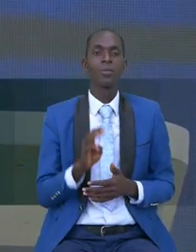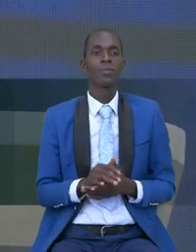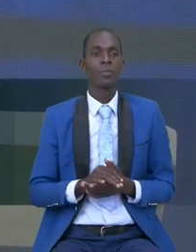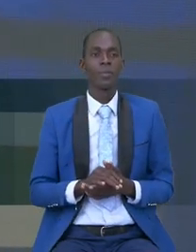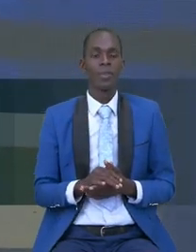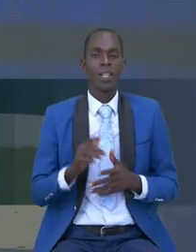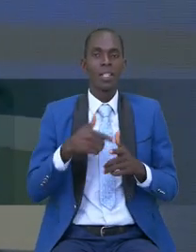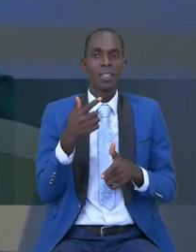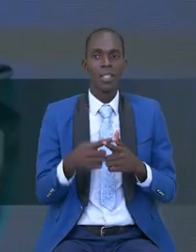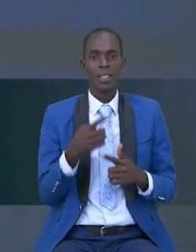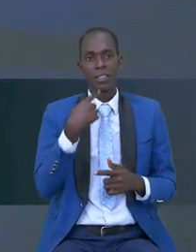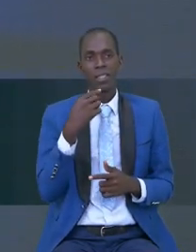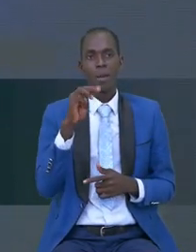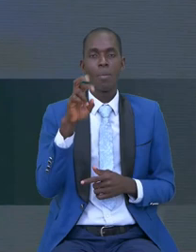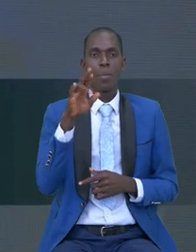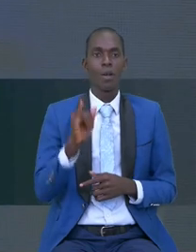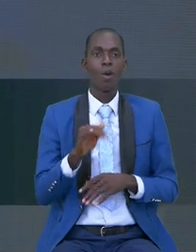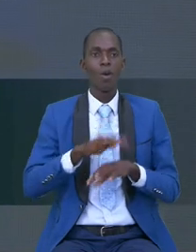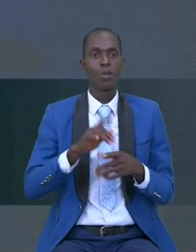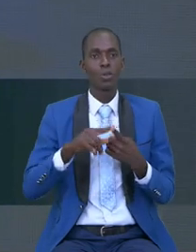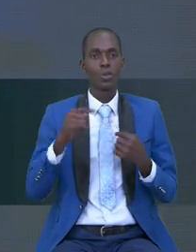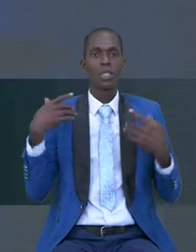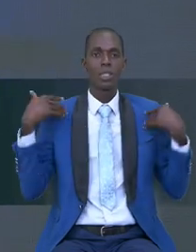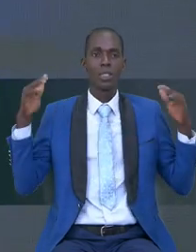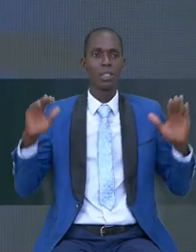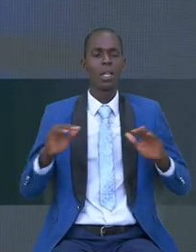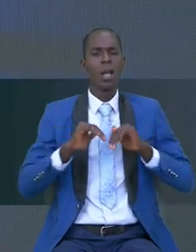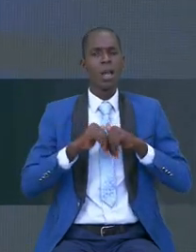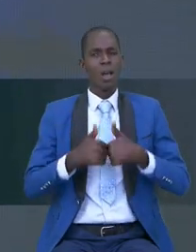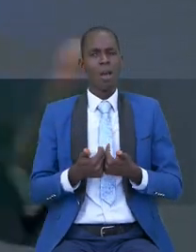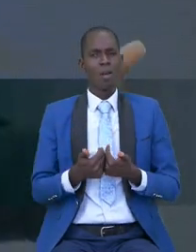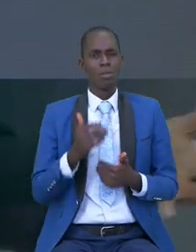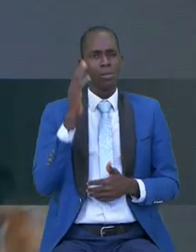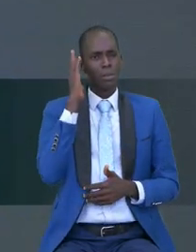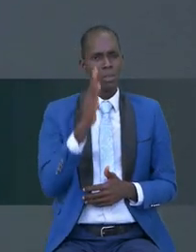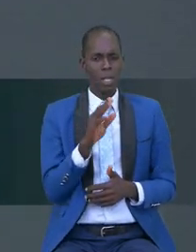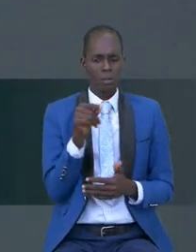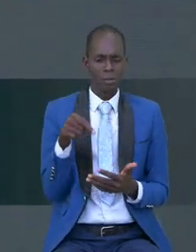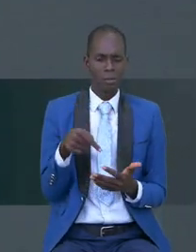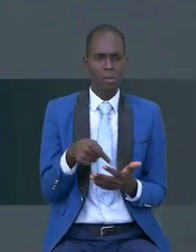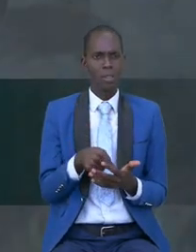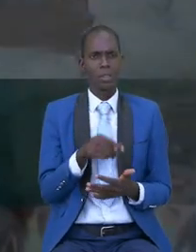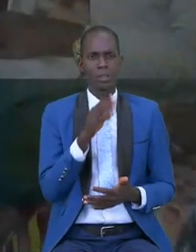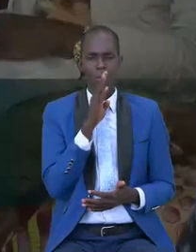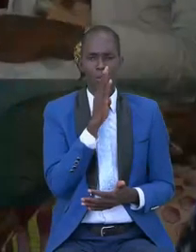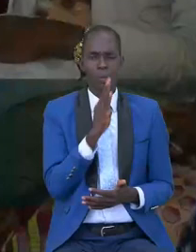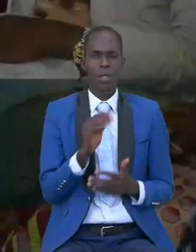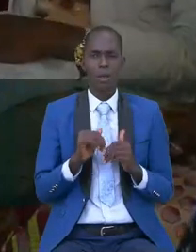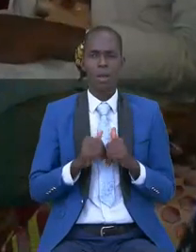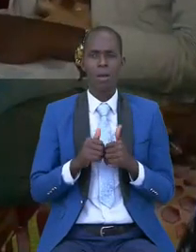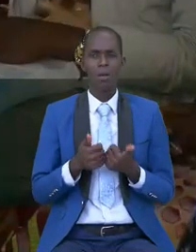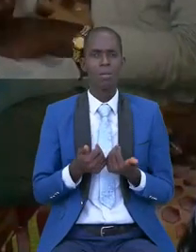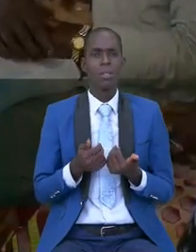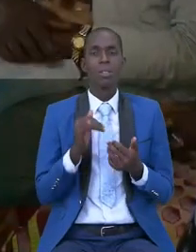34. Then said Mary unto the angel, how shall this be? That's